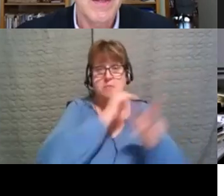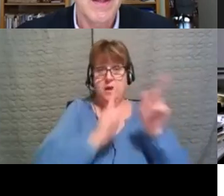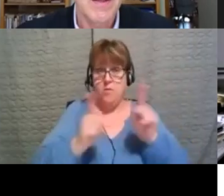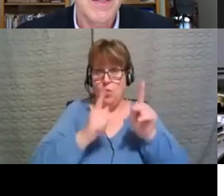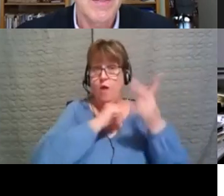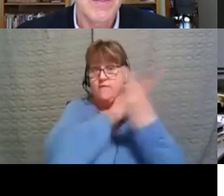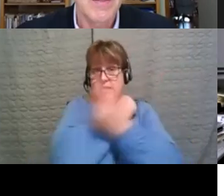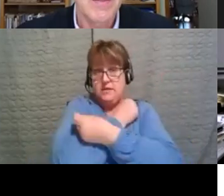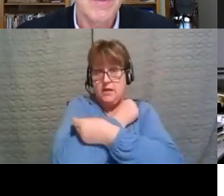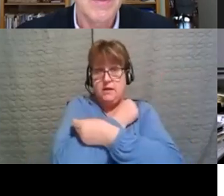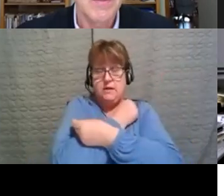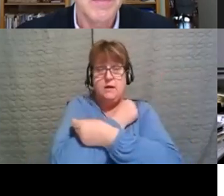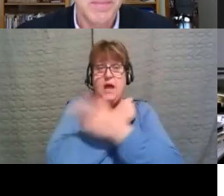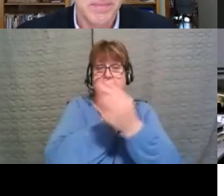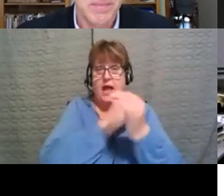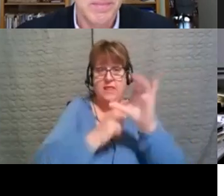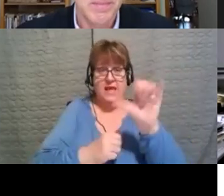of cases is low?